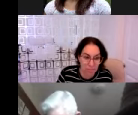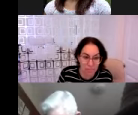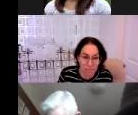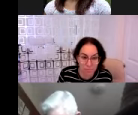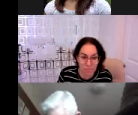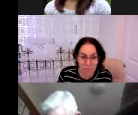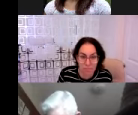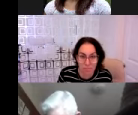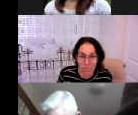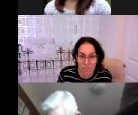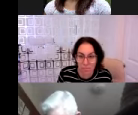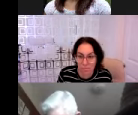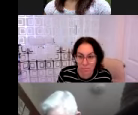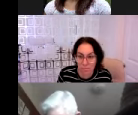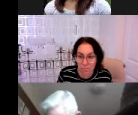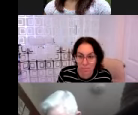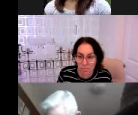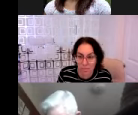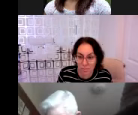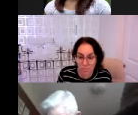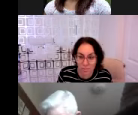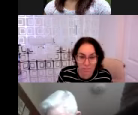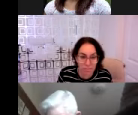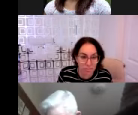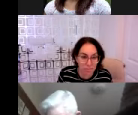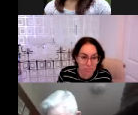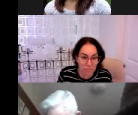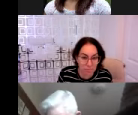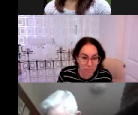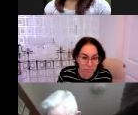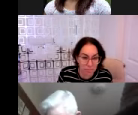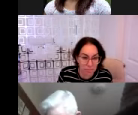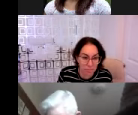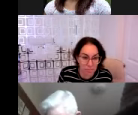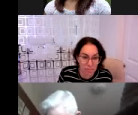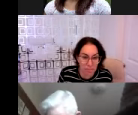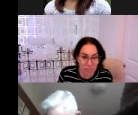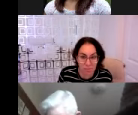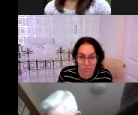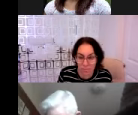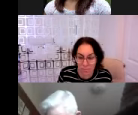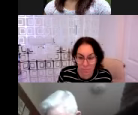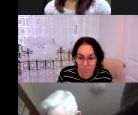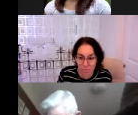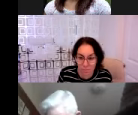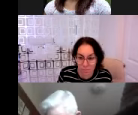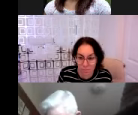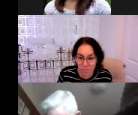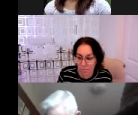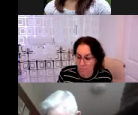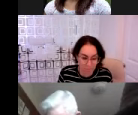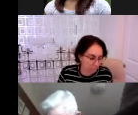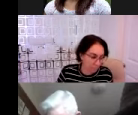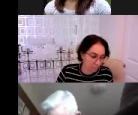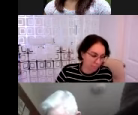the arcuate fasciculus. So this is showing a measure of mean diffusivity at baseline, right before these children start